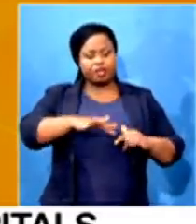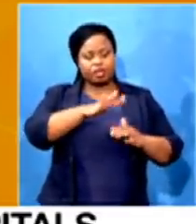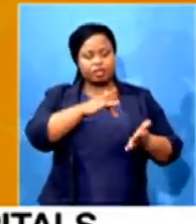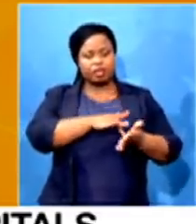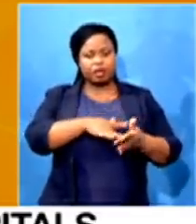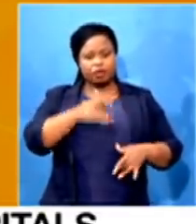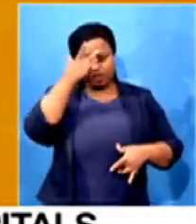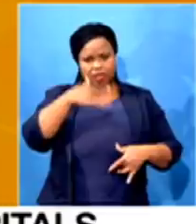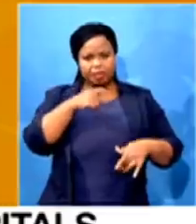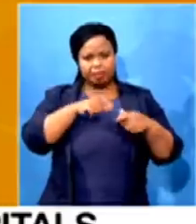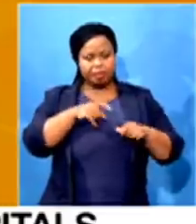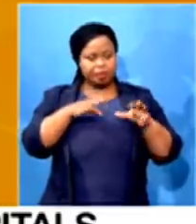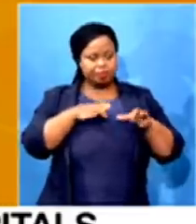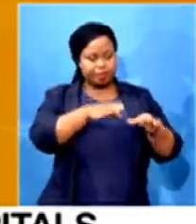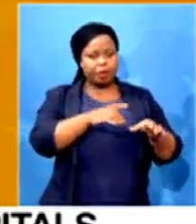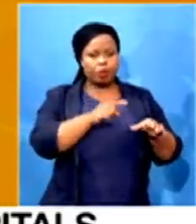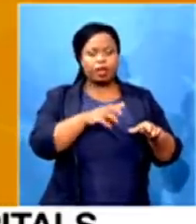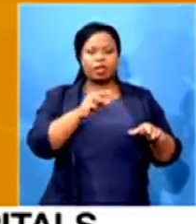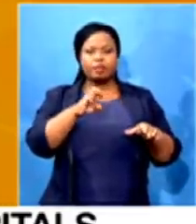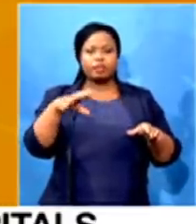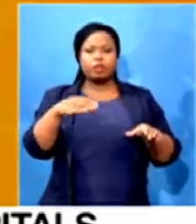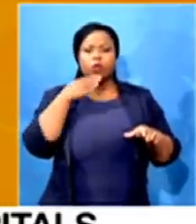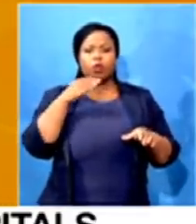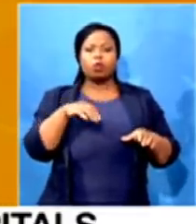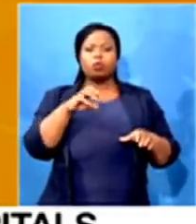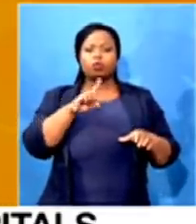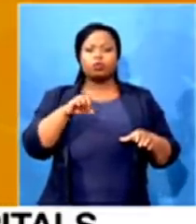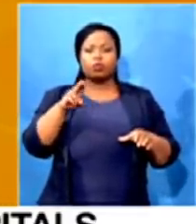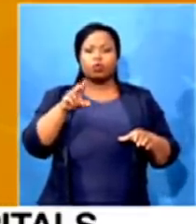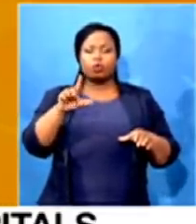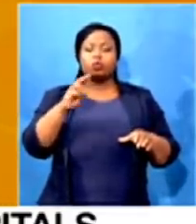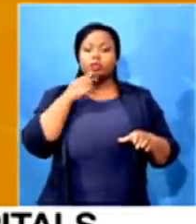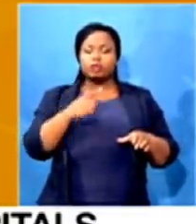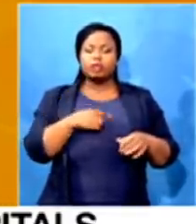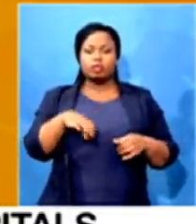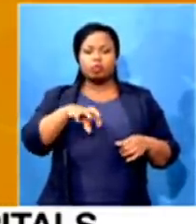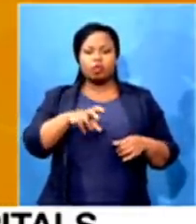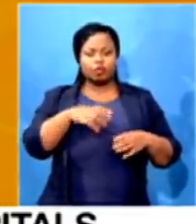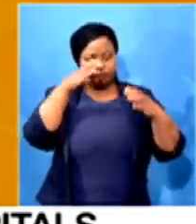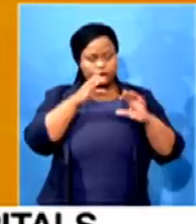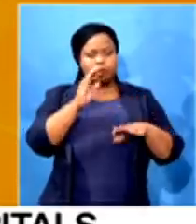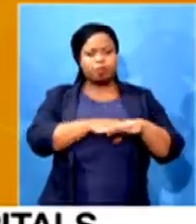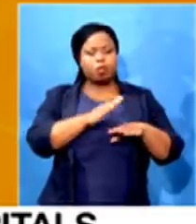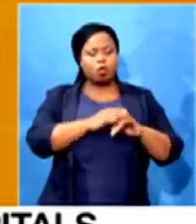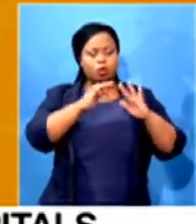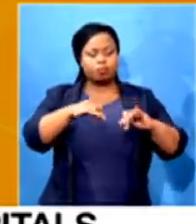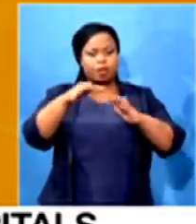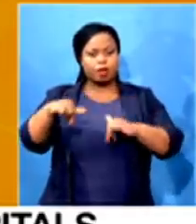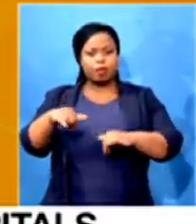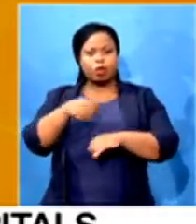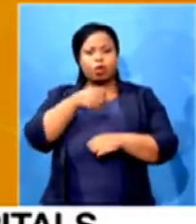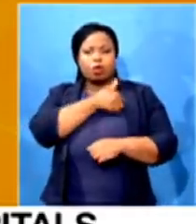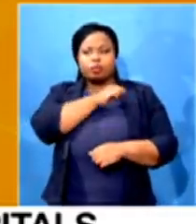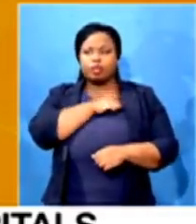centres. MEC Nomagugu Simelane-Zulu said the province is investing in field hospitals that will be placed in